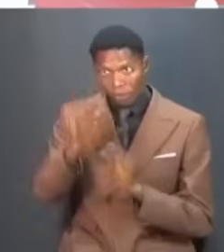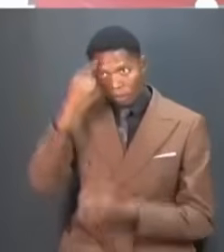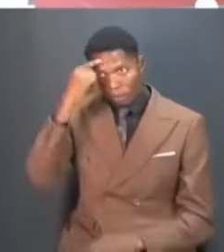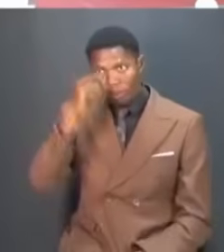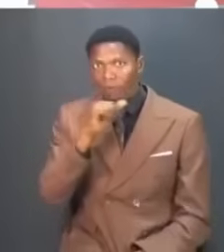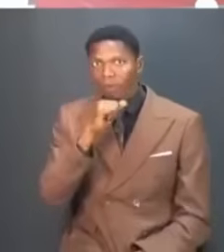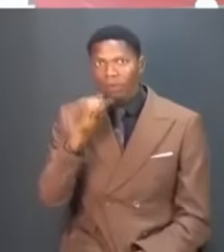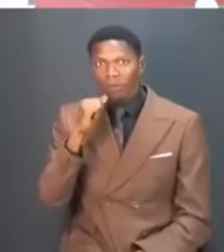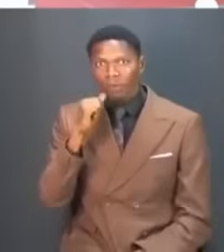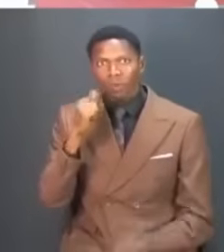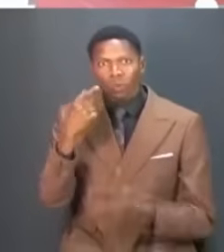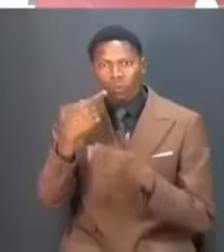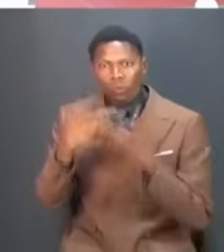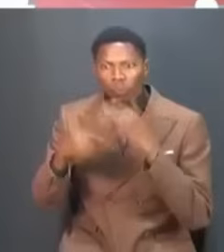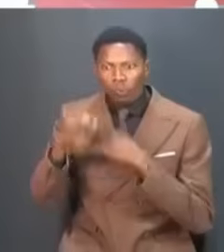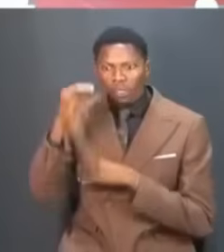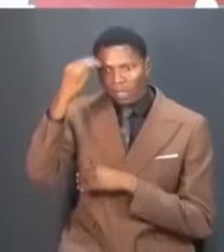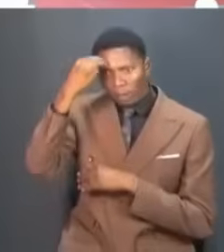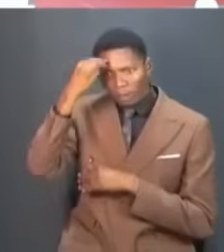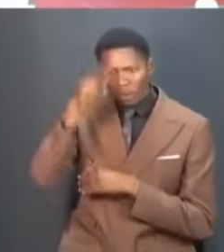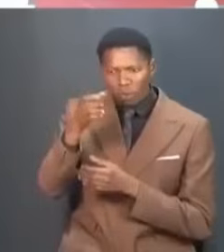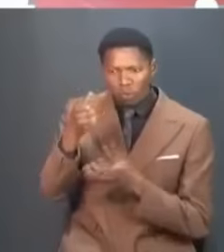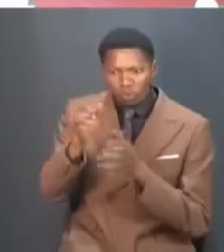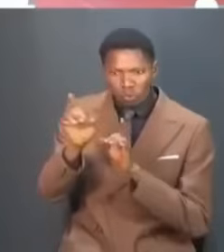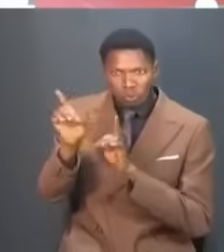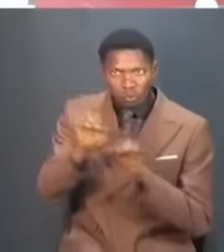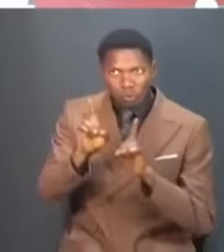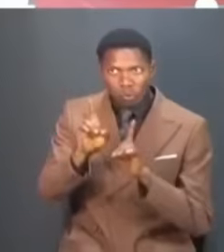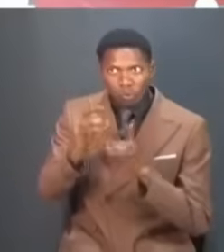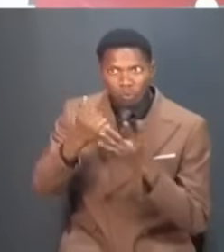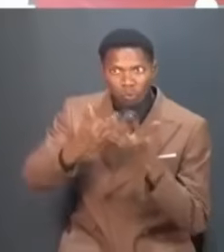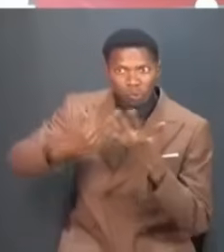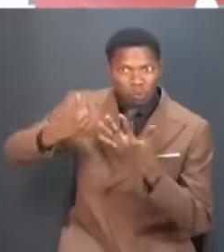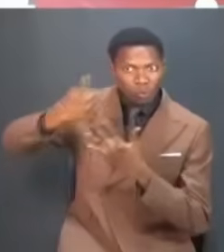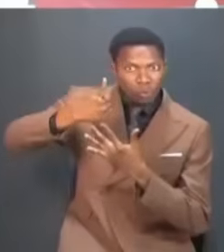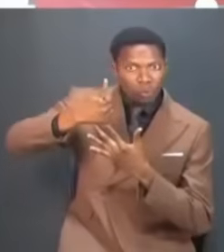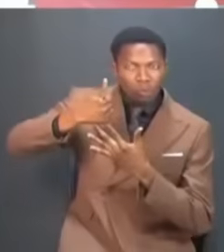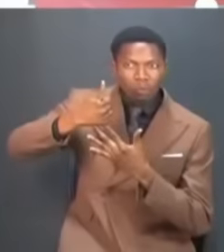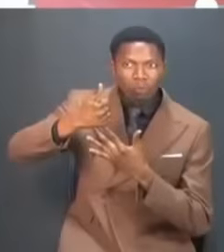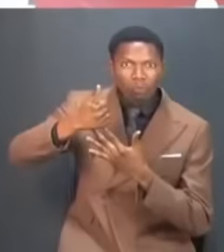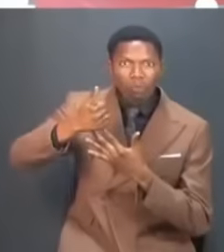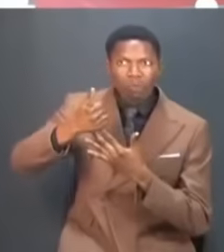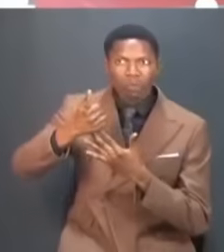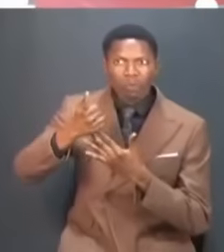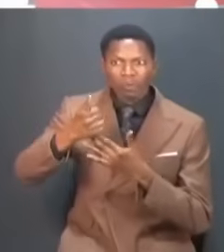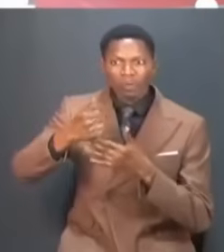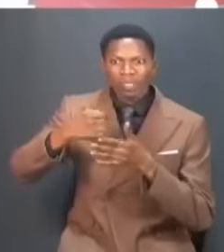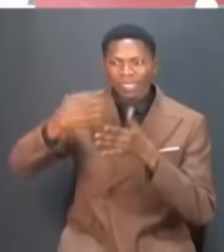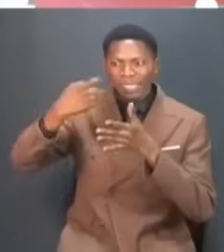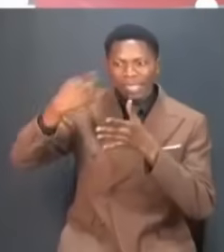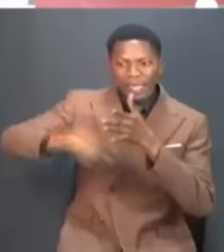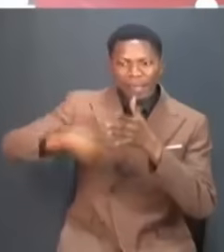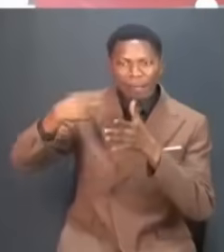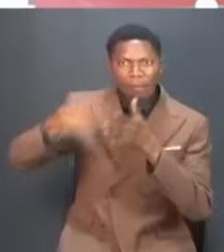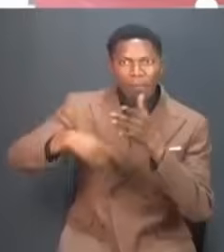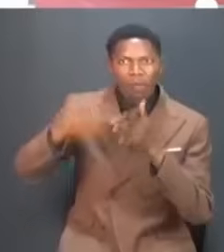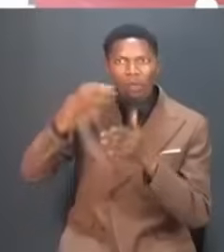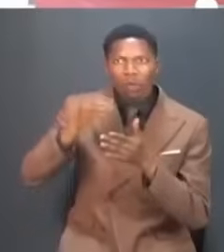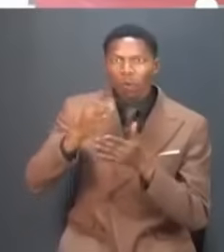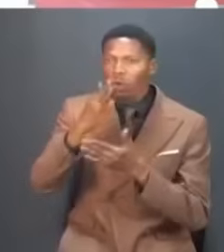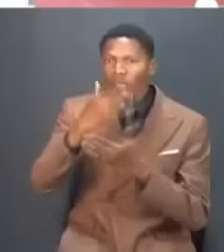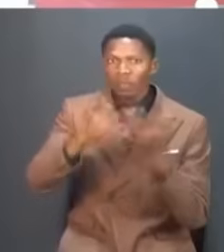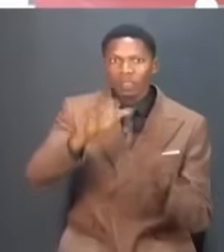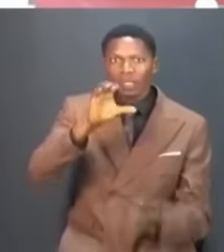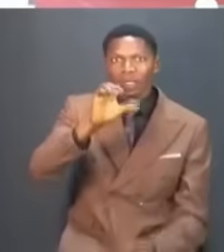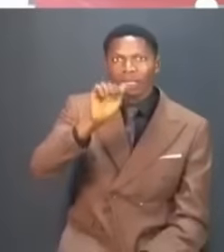what the ministry intends to do to address the volatility of the world market prices of cashew and its